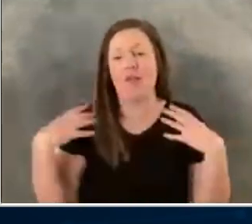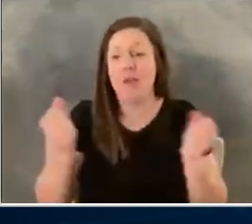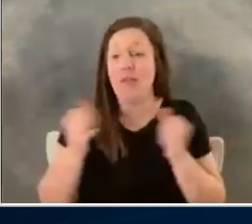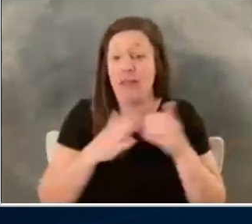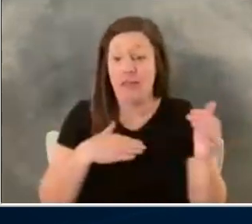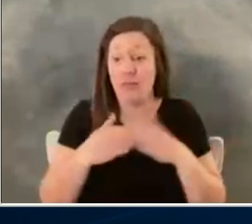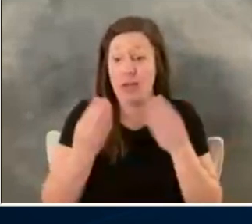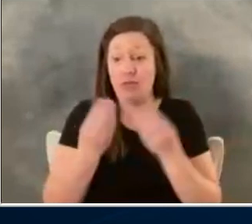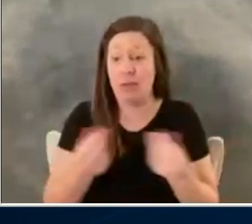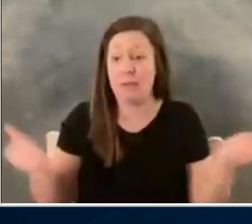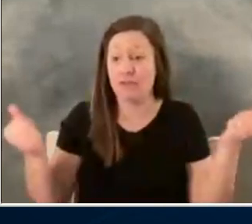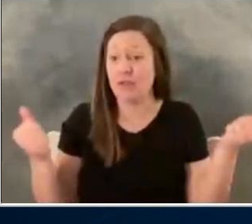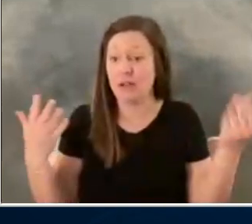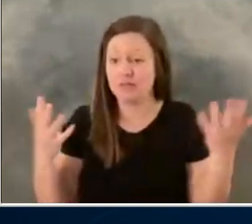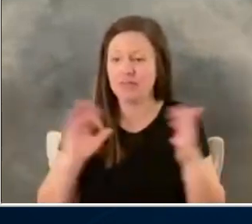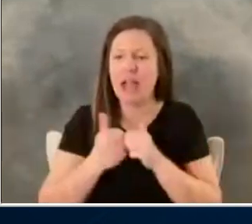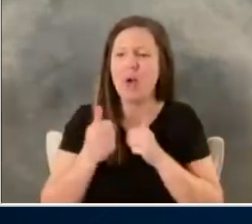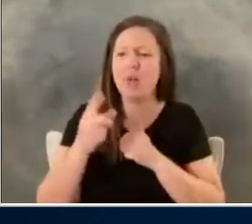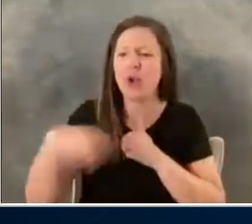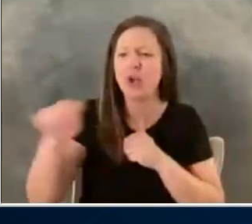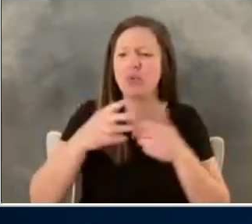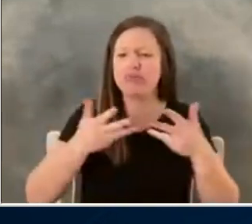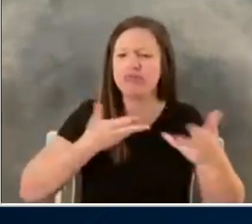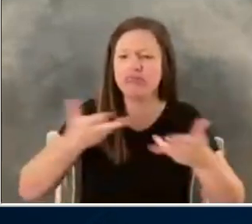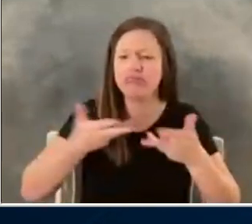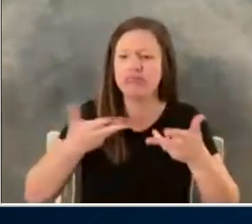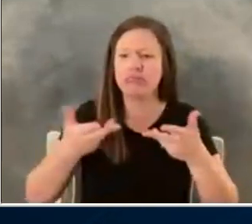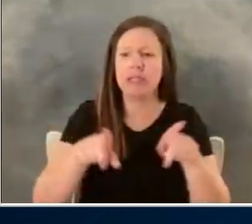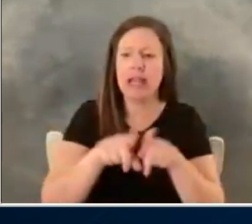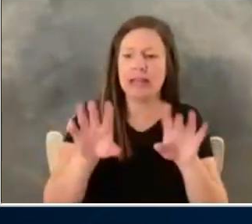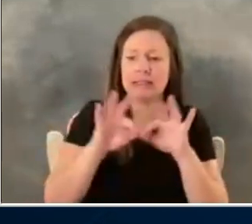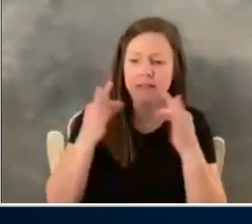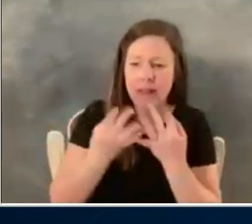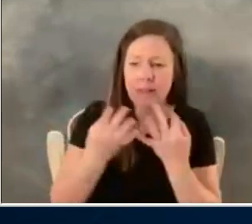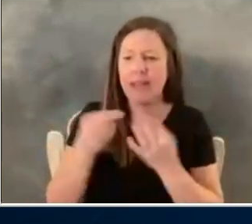are you handling this as a family and as a couple mentally?